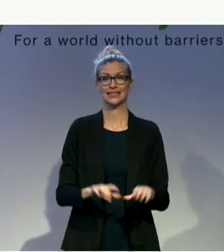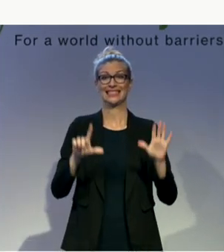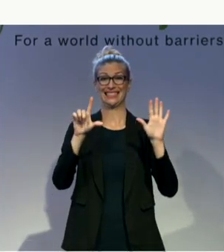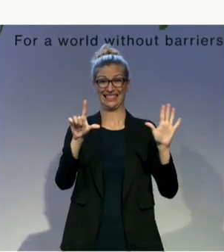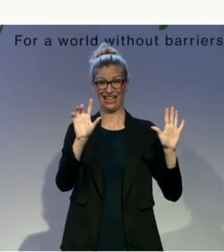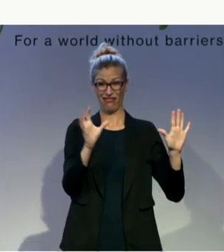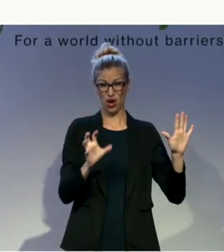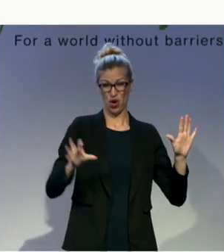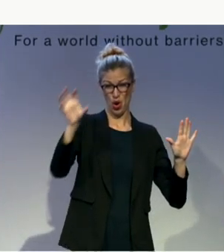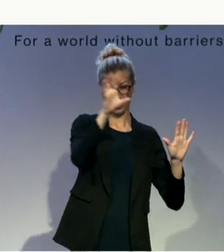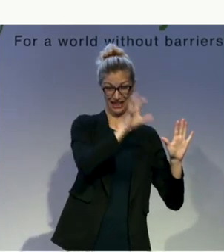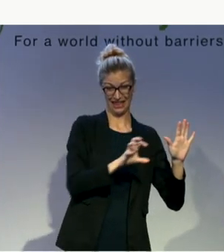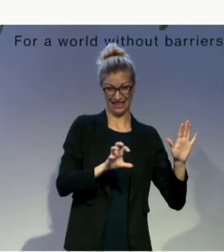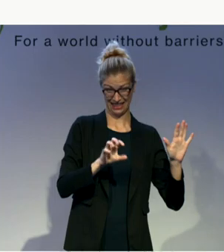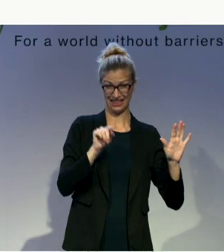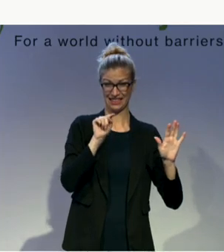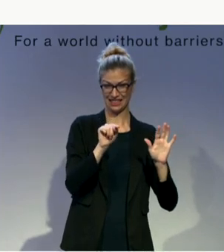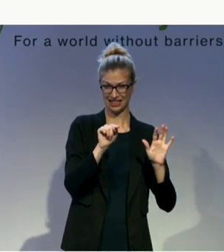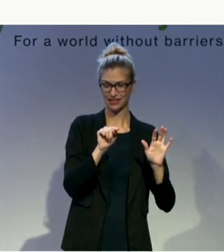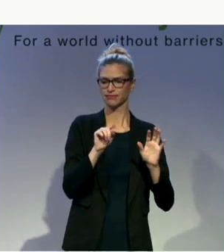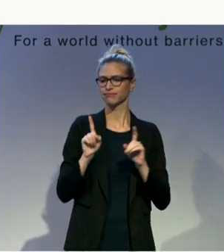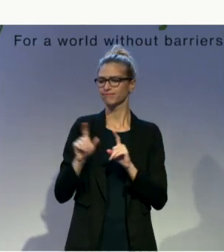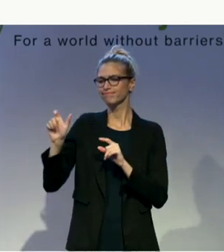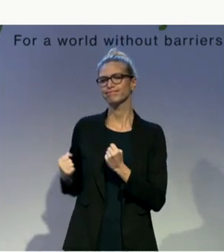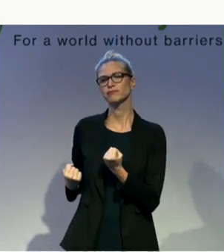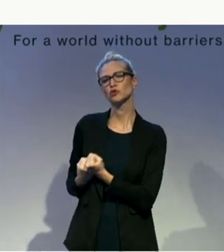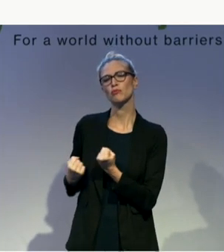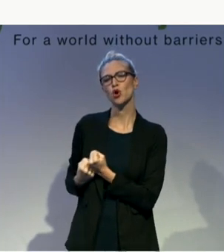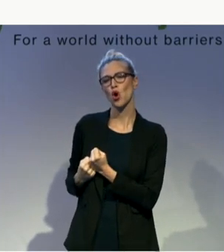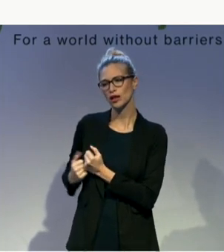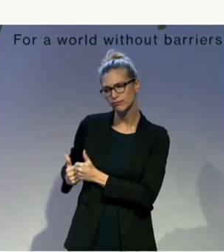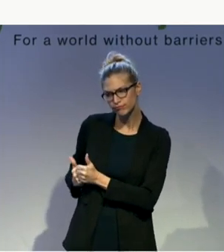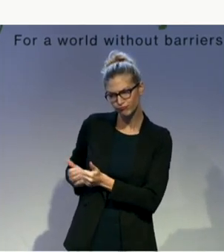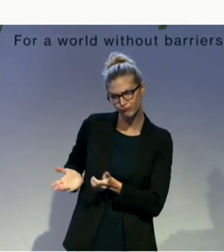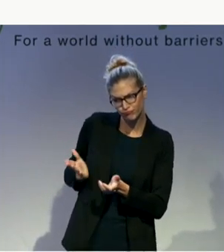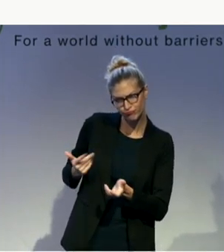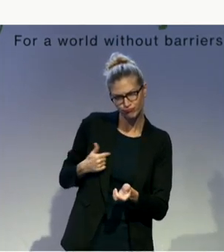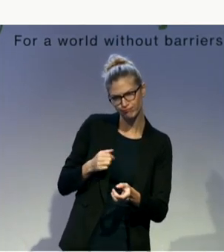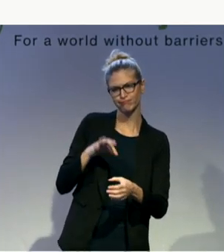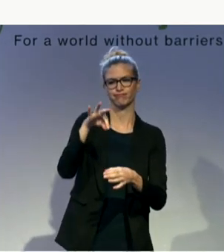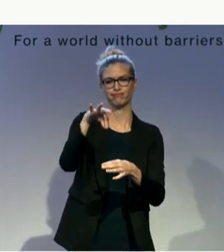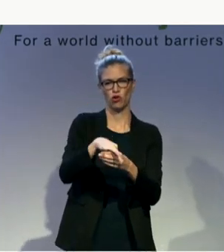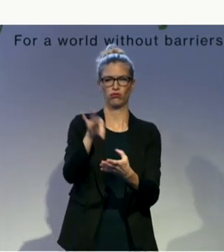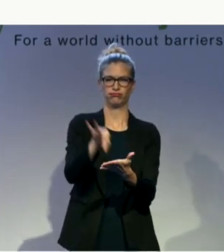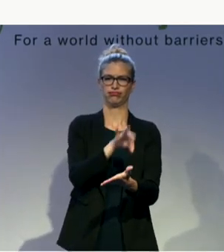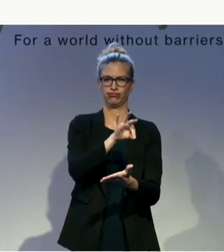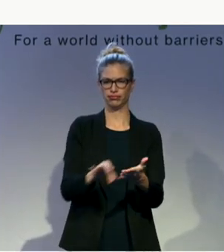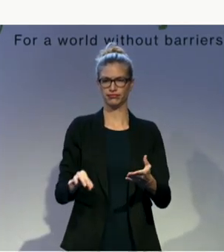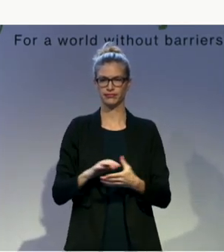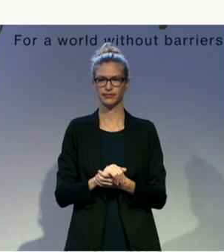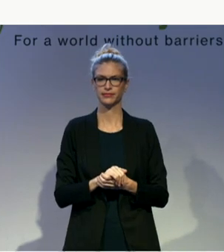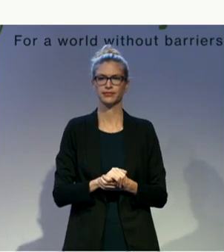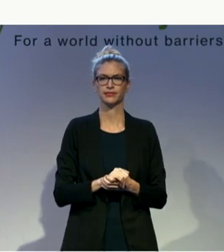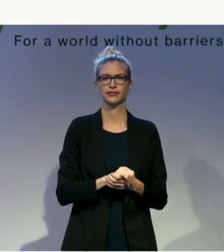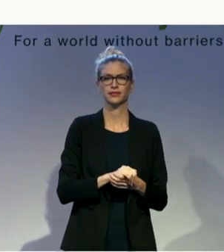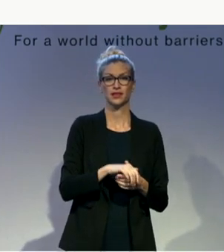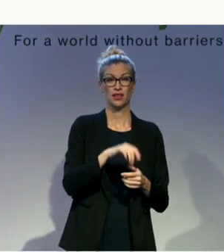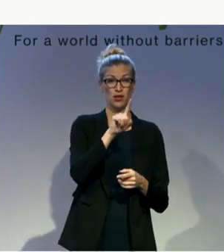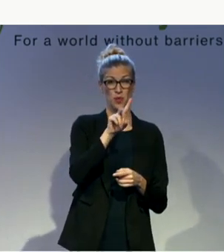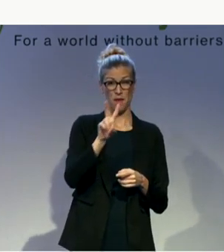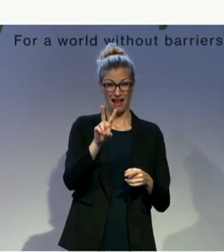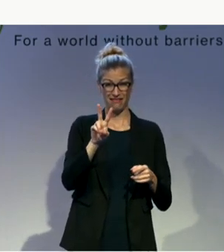And 12 European Union countries deny people completely when they put them under guardianship.